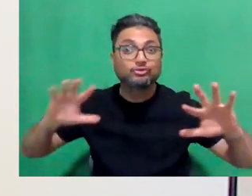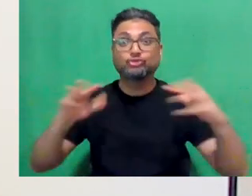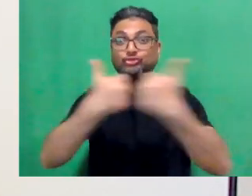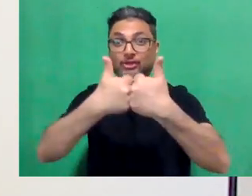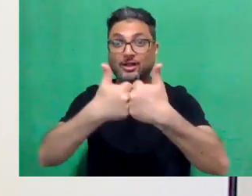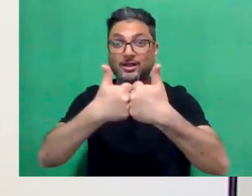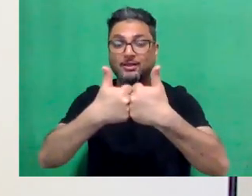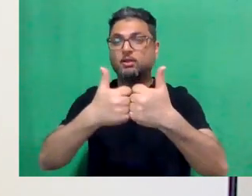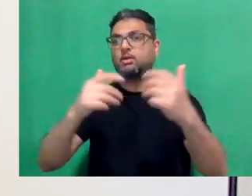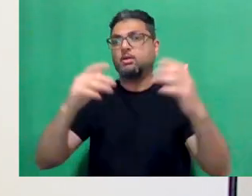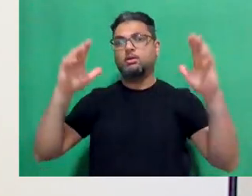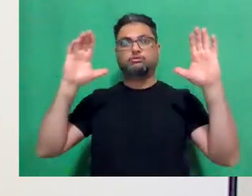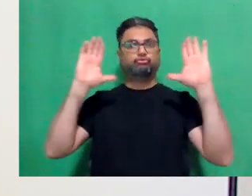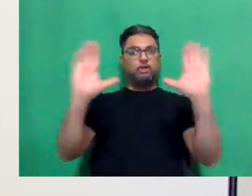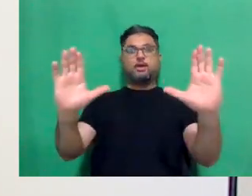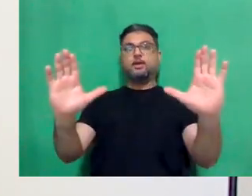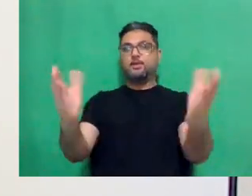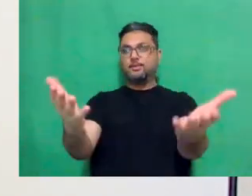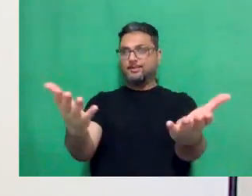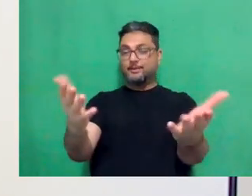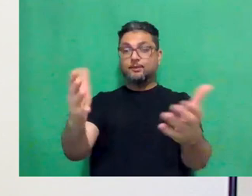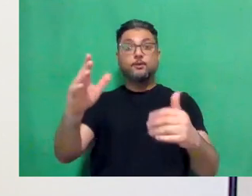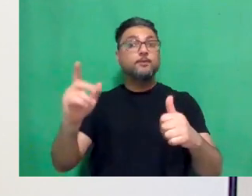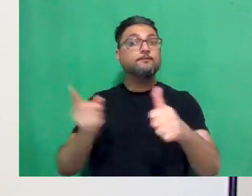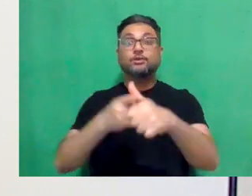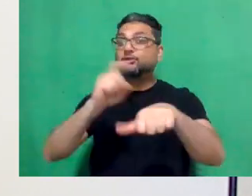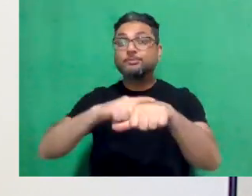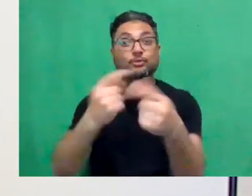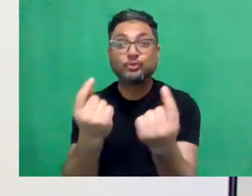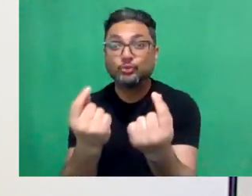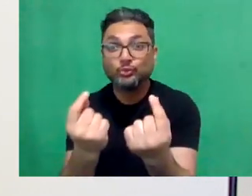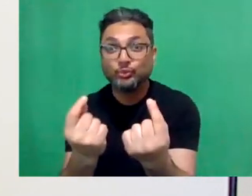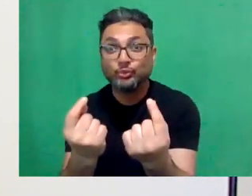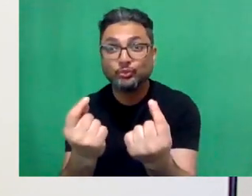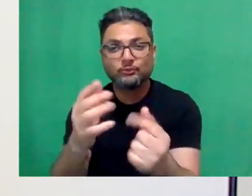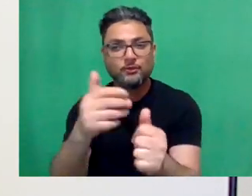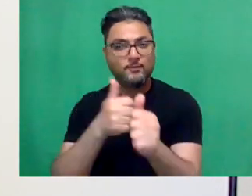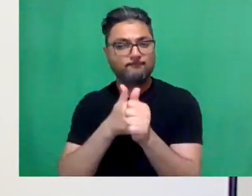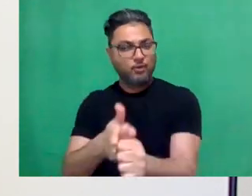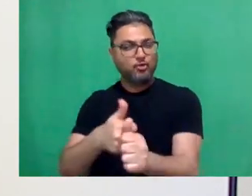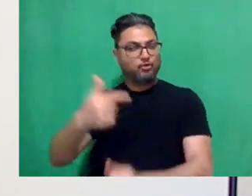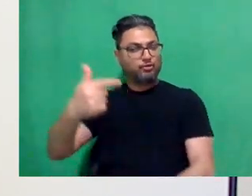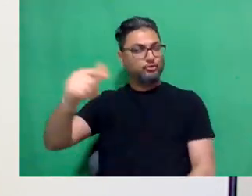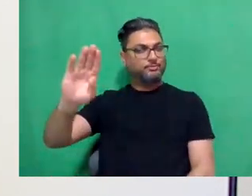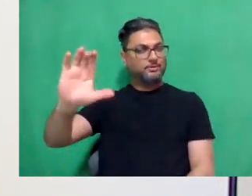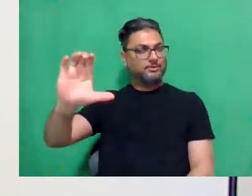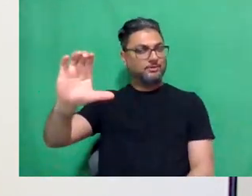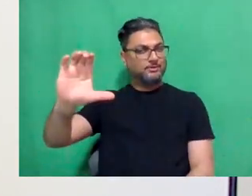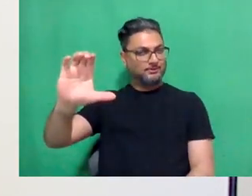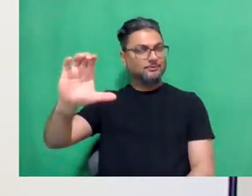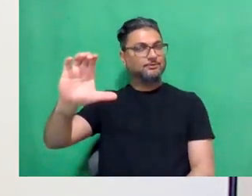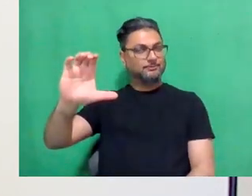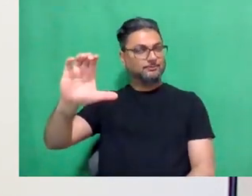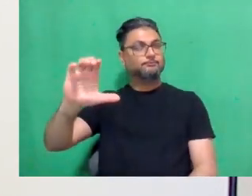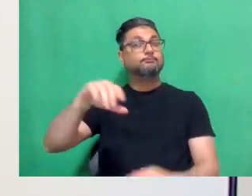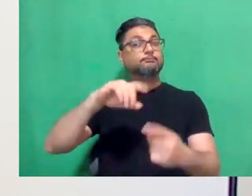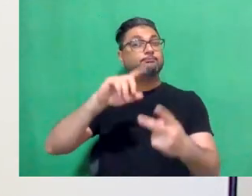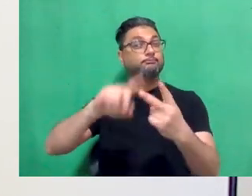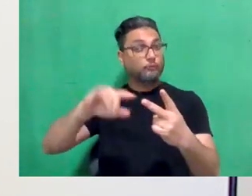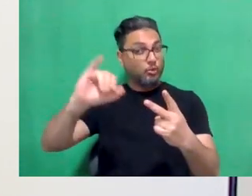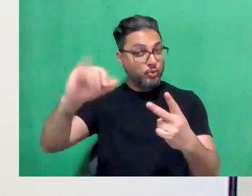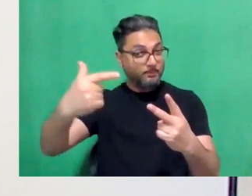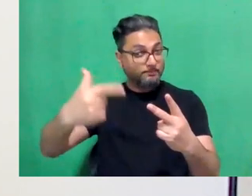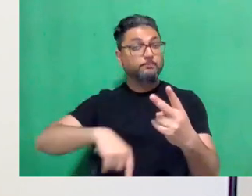Awesome. The first thing I need for you to do is follow our GBC channels on Facebook, Instagram, and